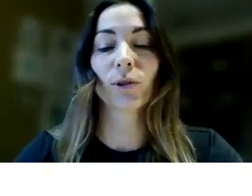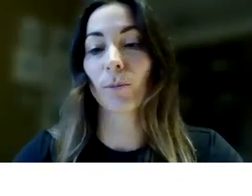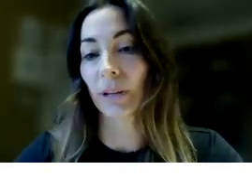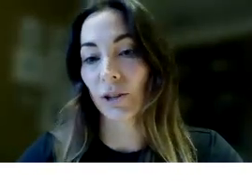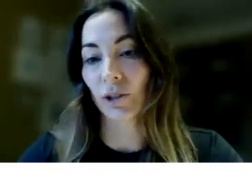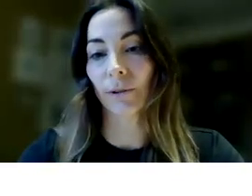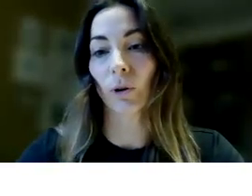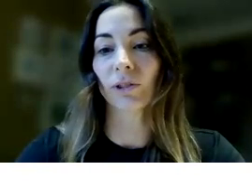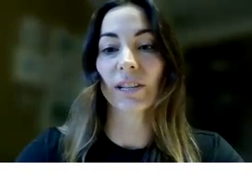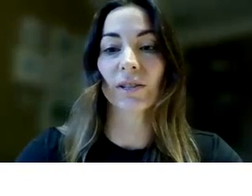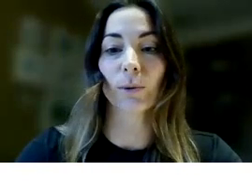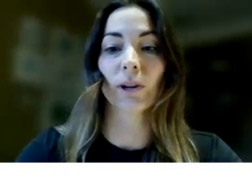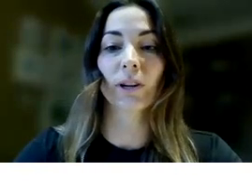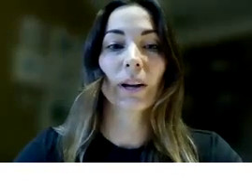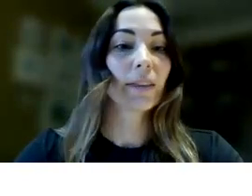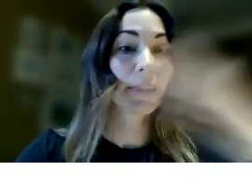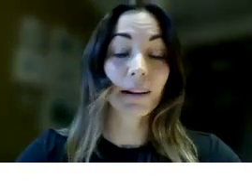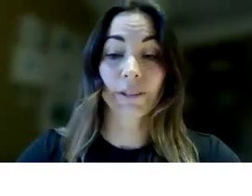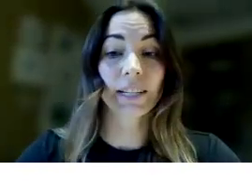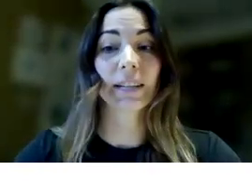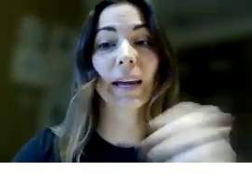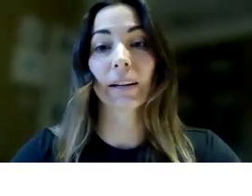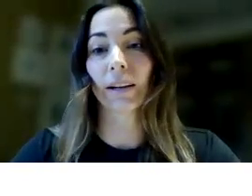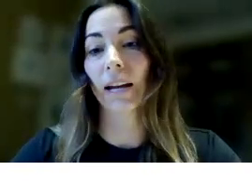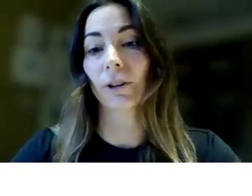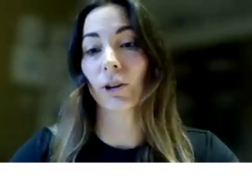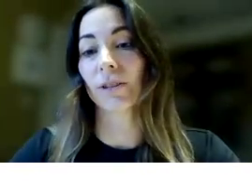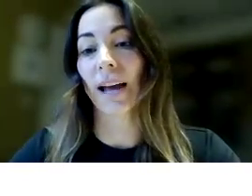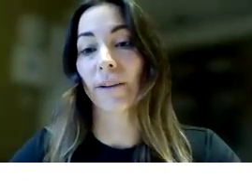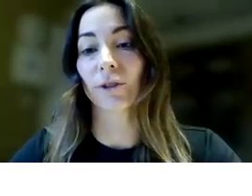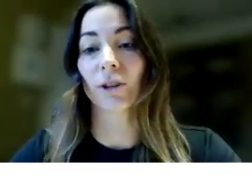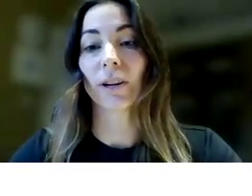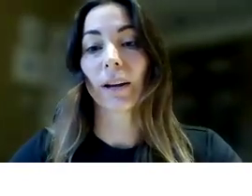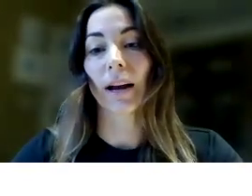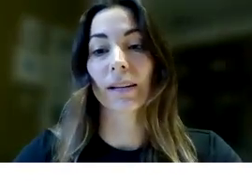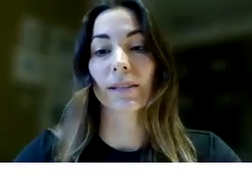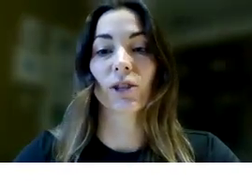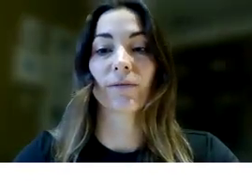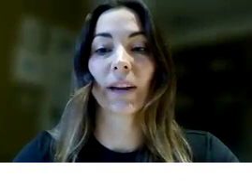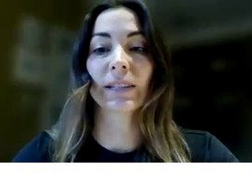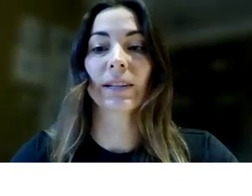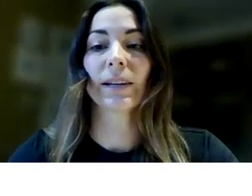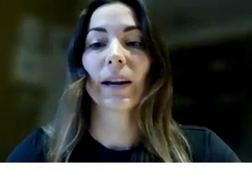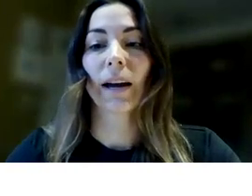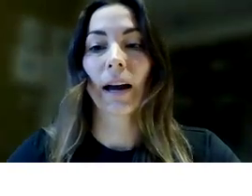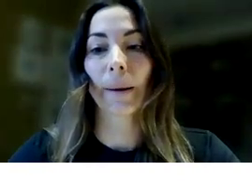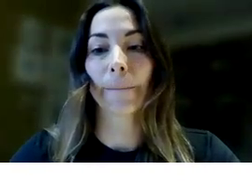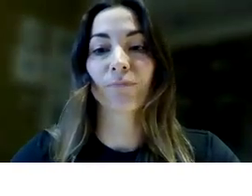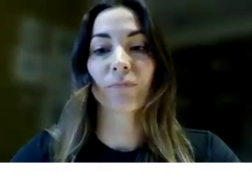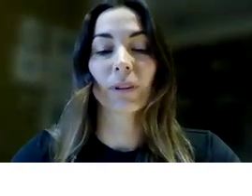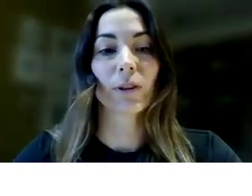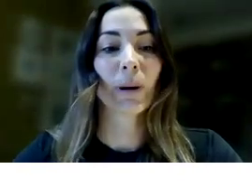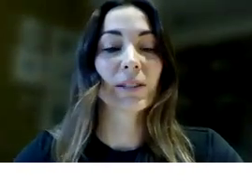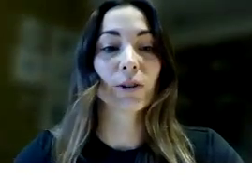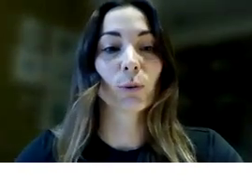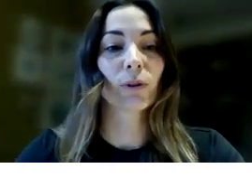events due to communication difficulties or that fatigue that kind of occurs after such an event.